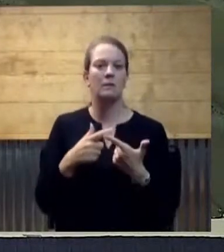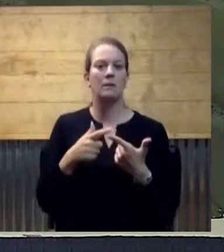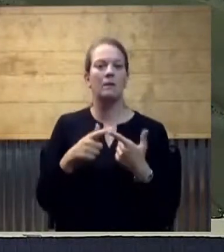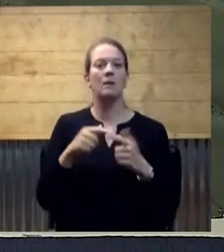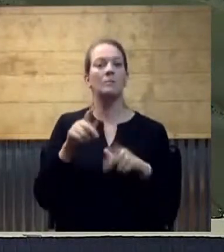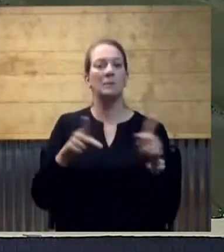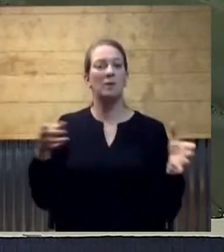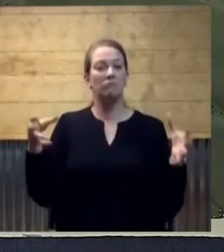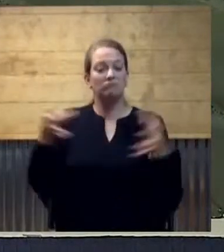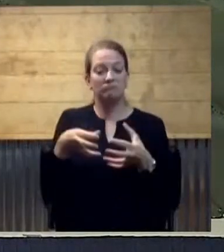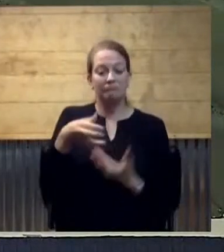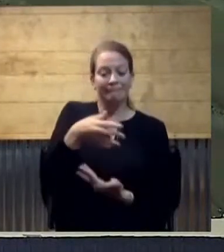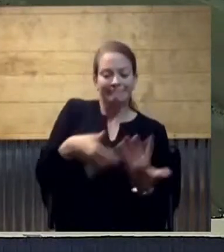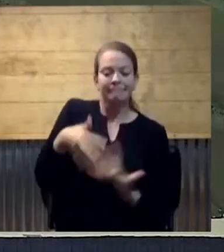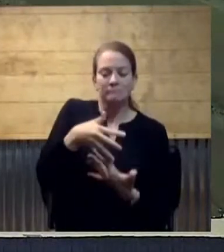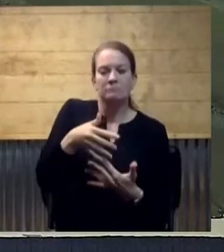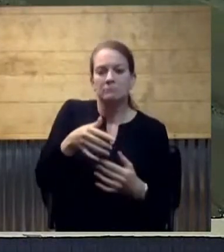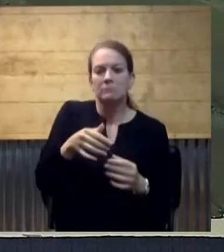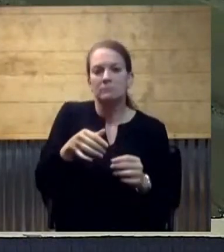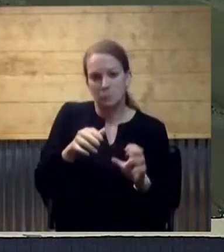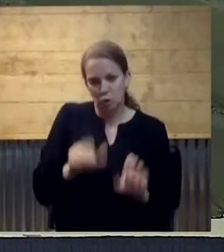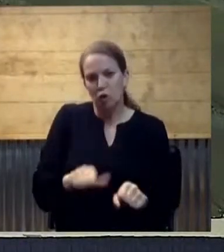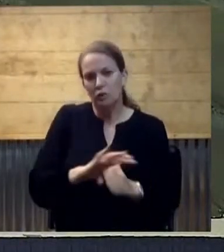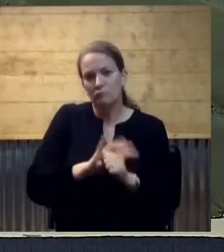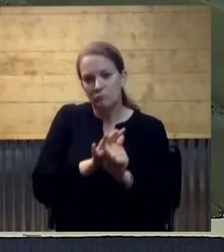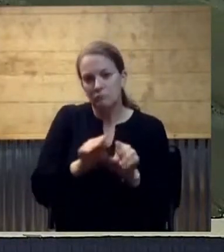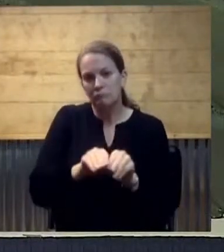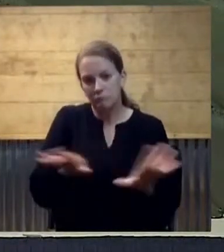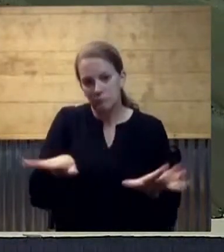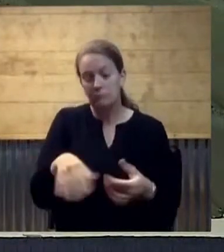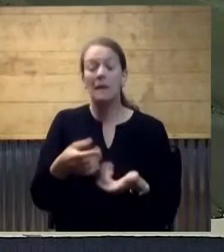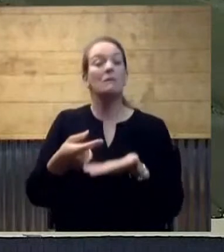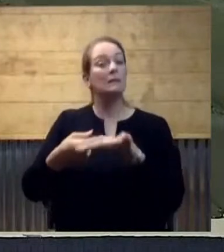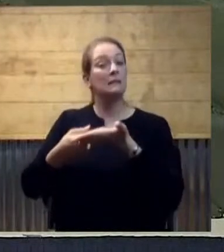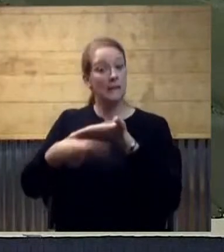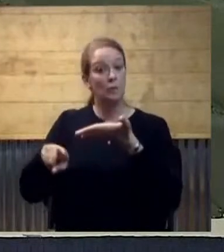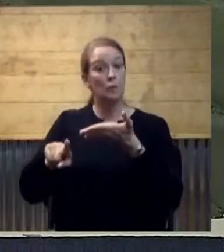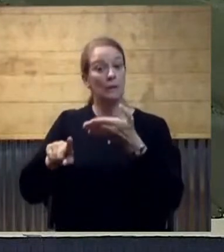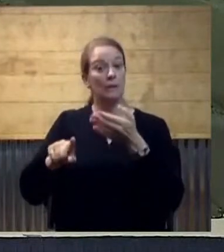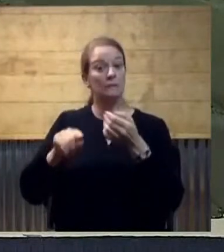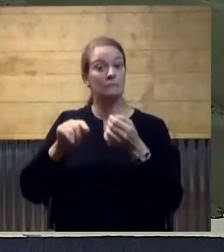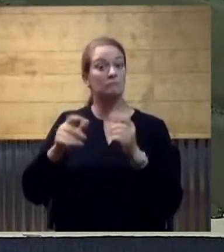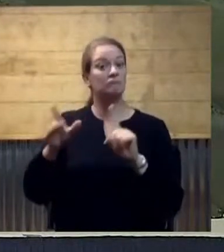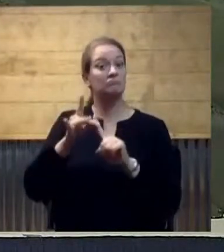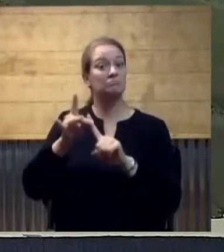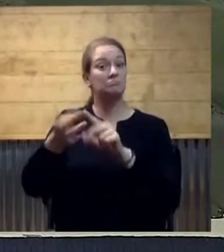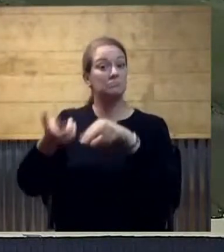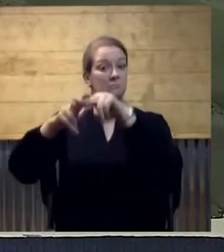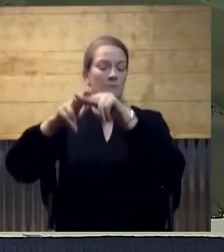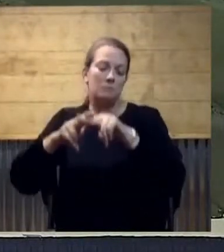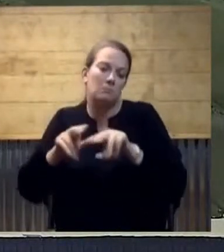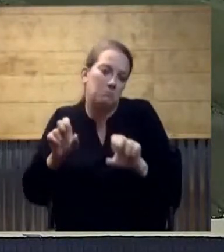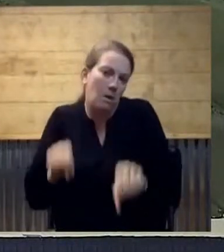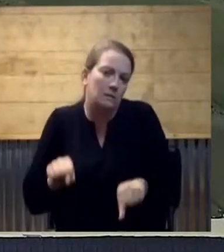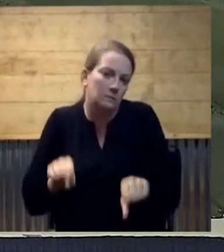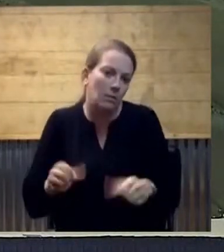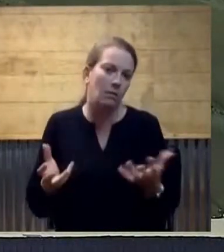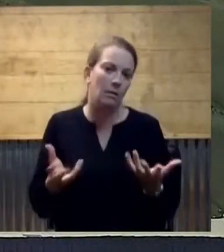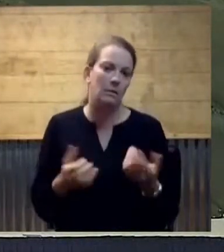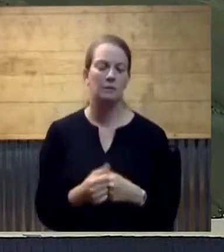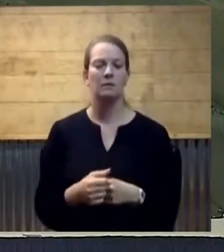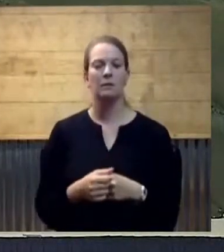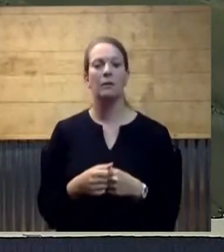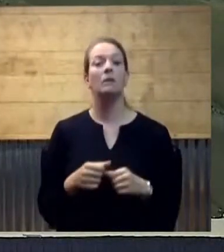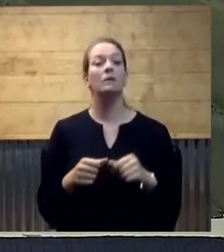infection? Yes. Could we see the numbers go up next week? Yes. Could the fact that these regions are now going into